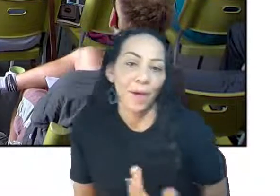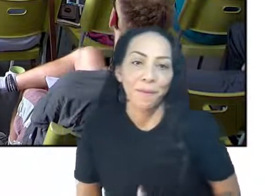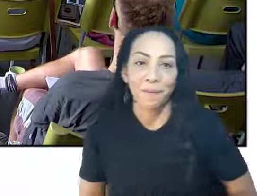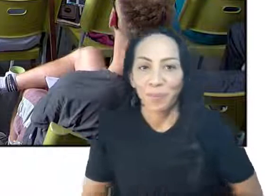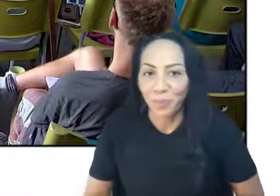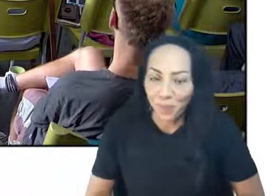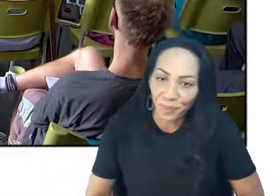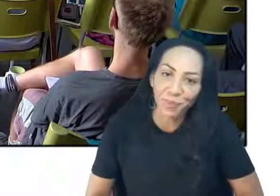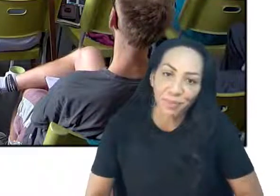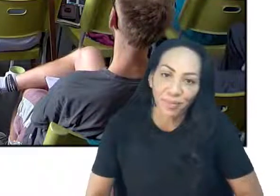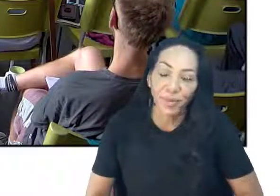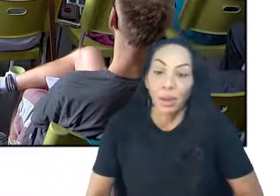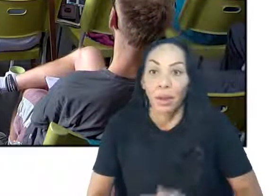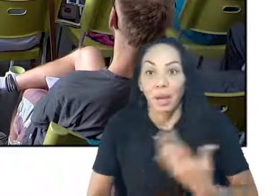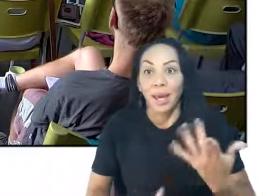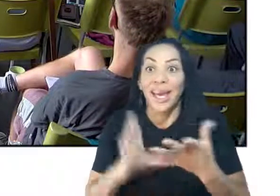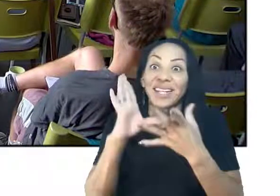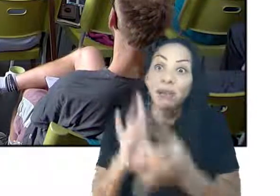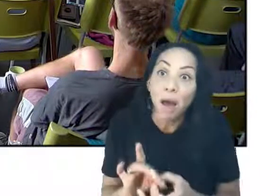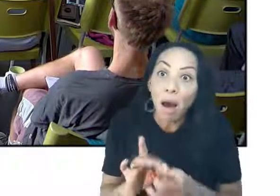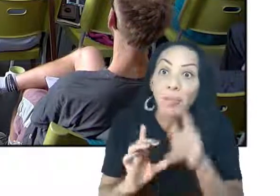workspace,